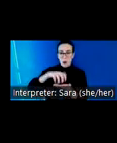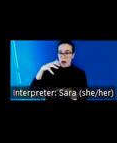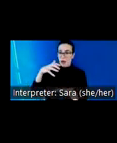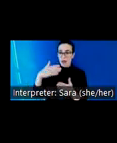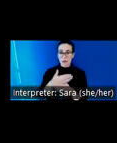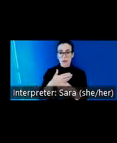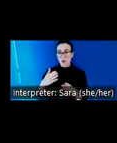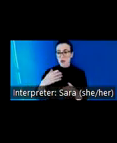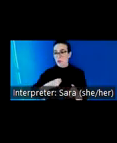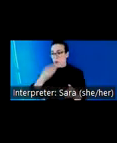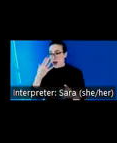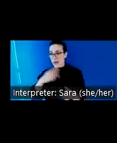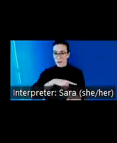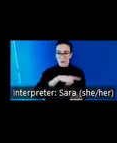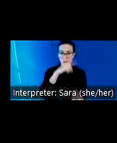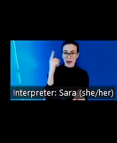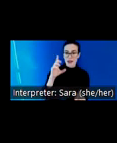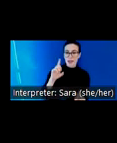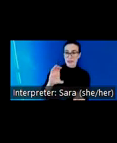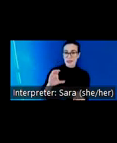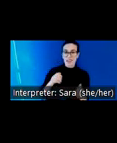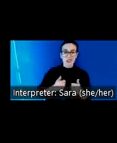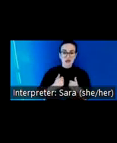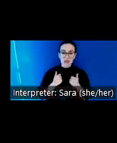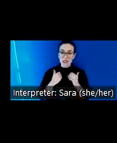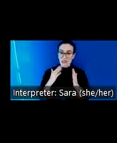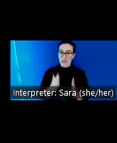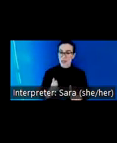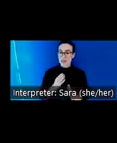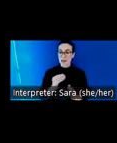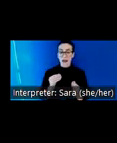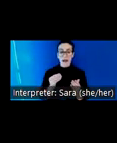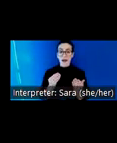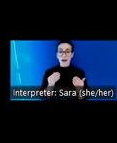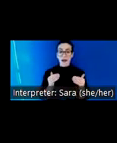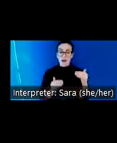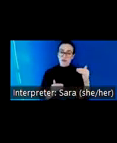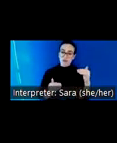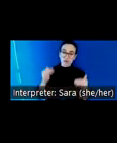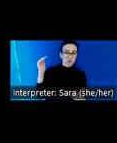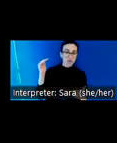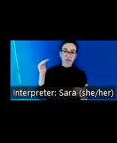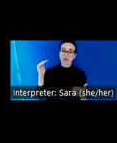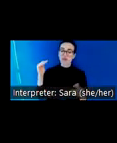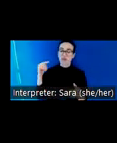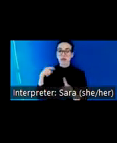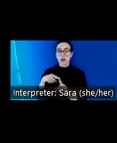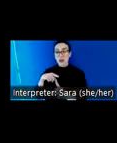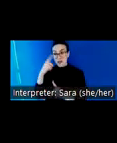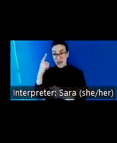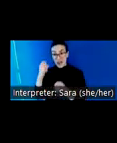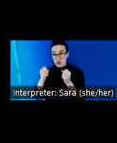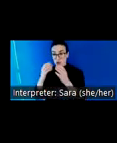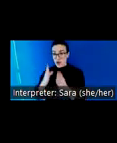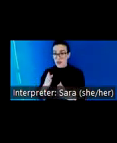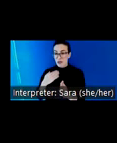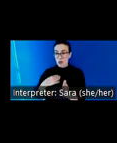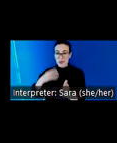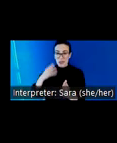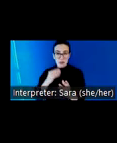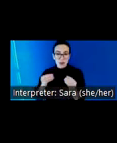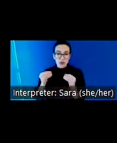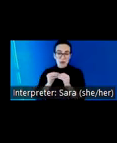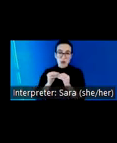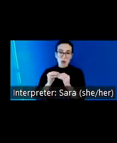district residents. And it disproportionately places Black drivers at direct risk of violent confrontations with the police,